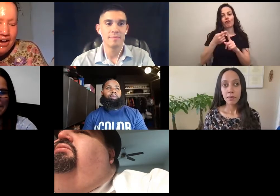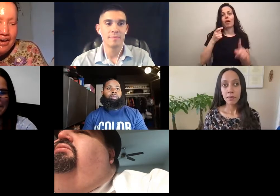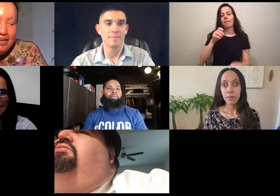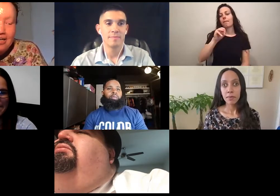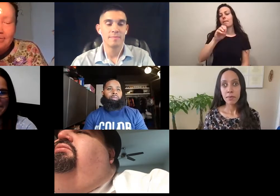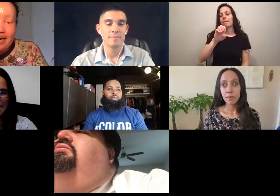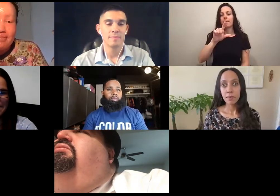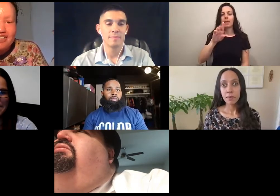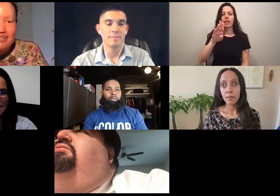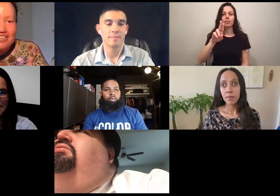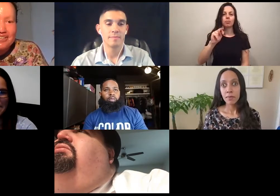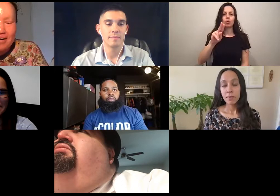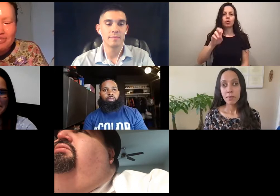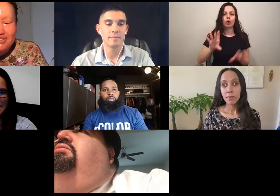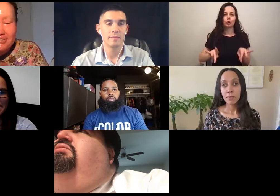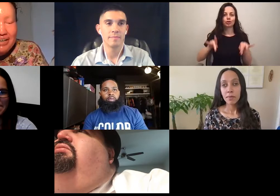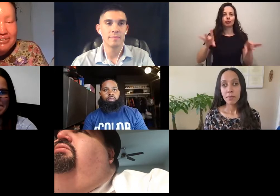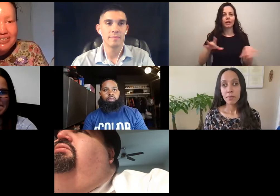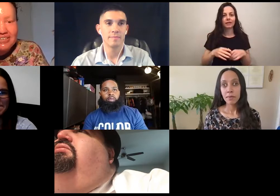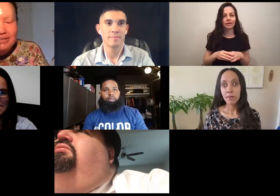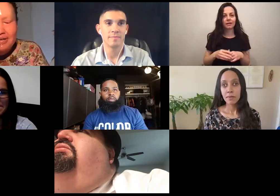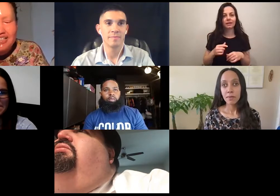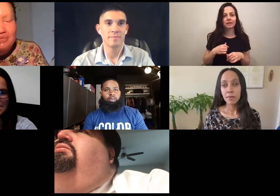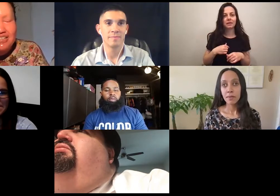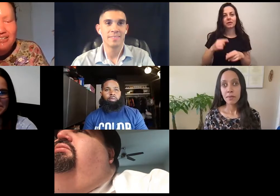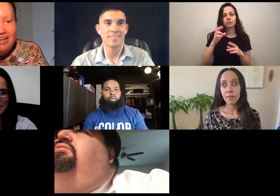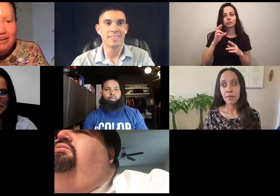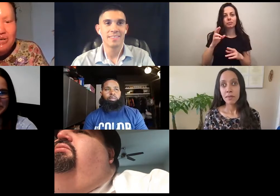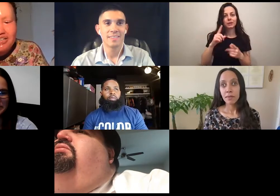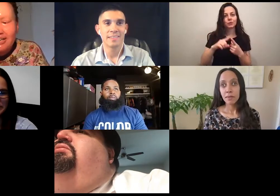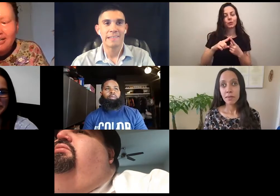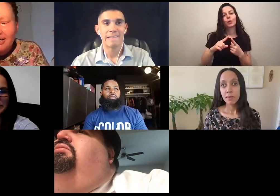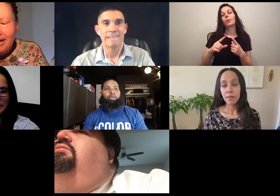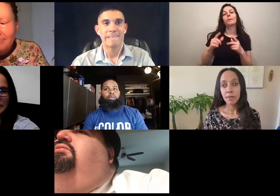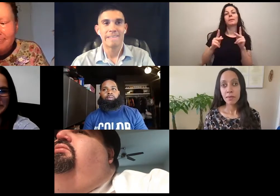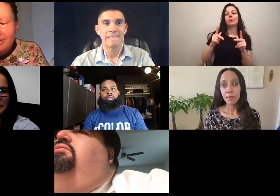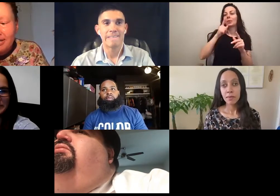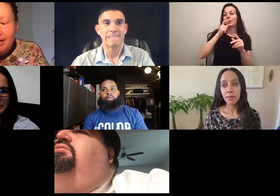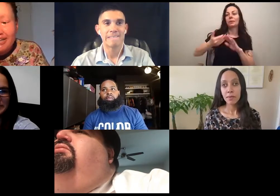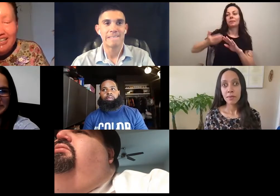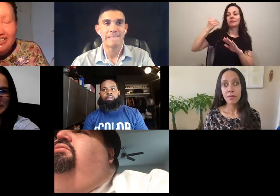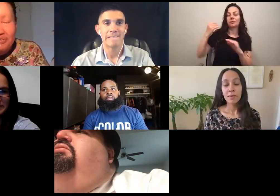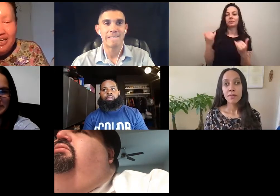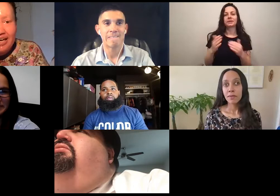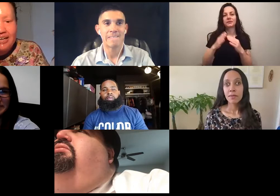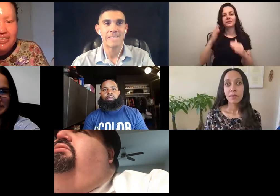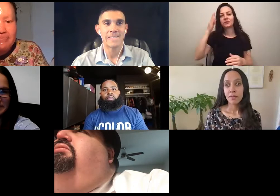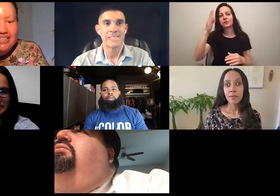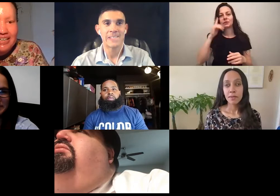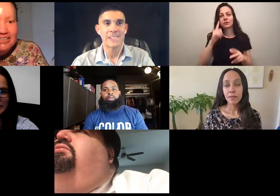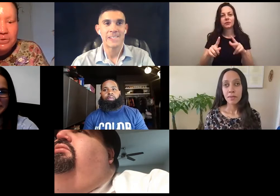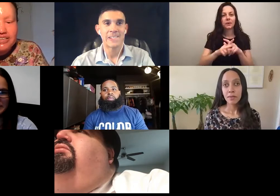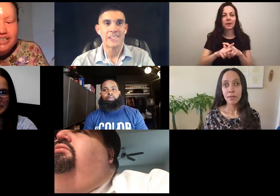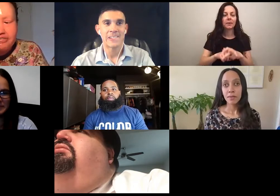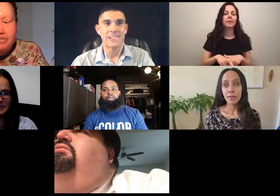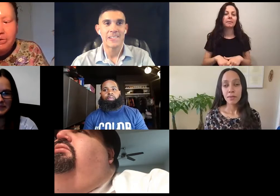and I pay my respects to Aboriginal elders, past, present, and emerging. I'm a guest on their land, and they've been